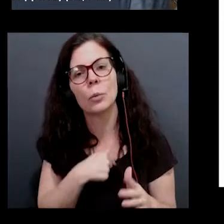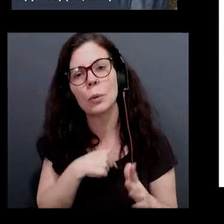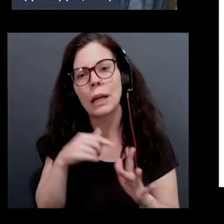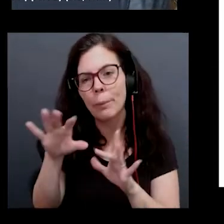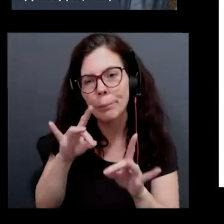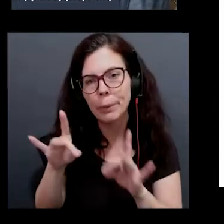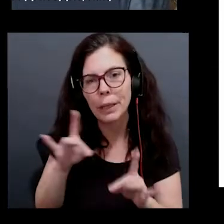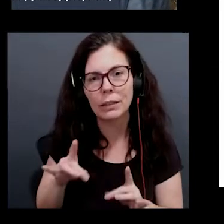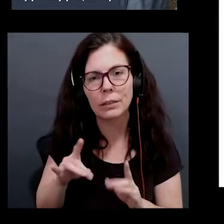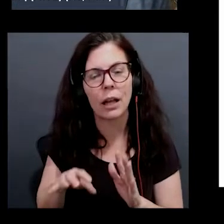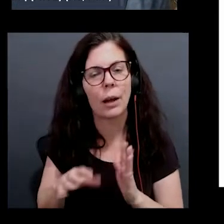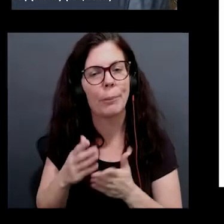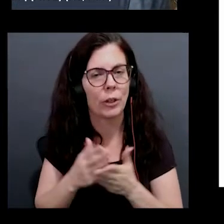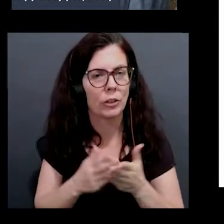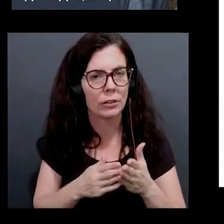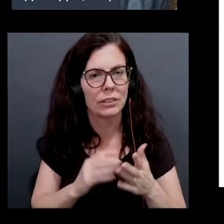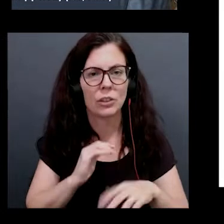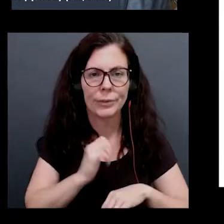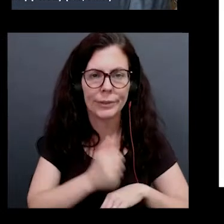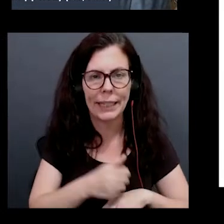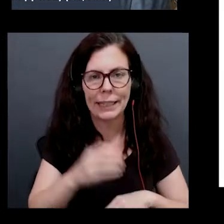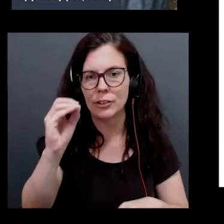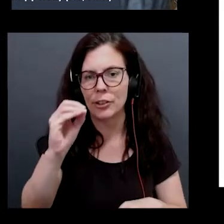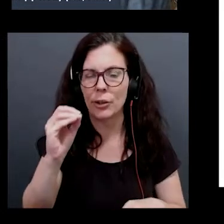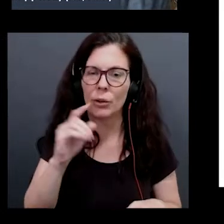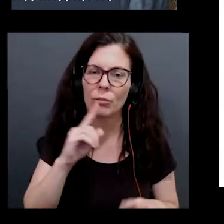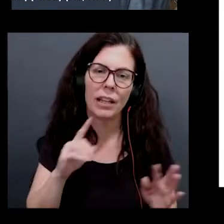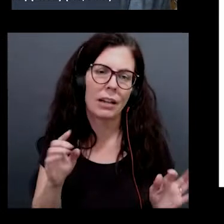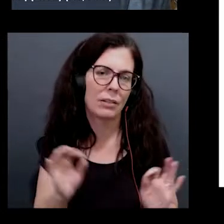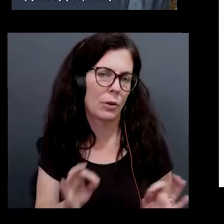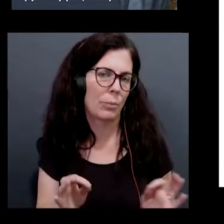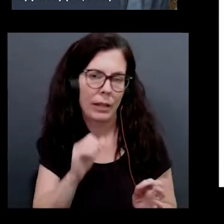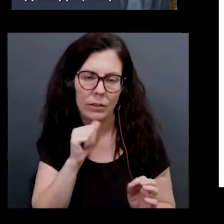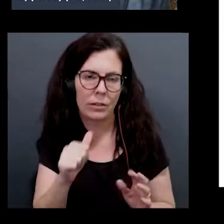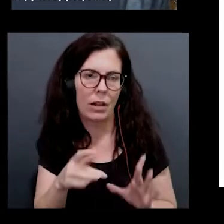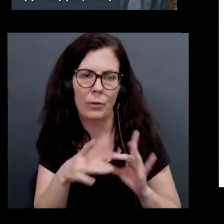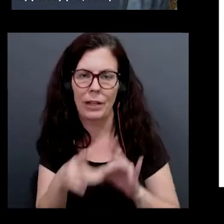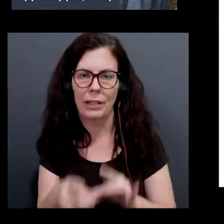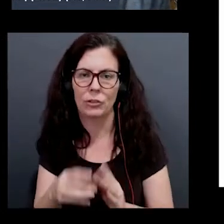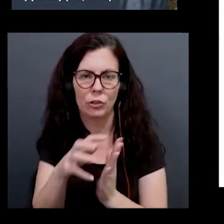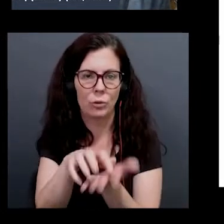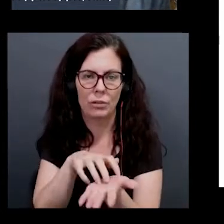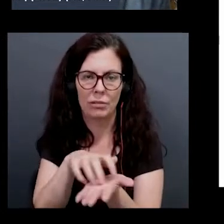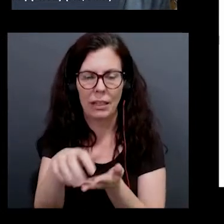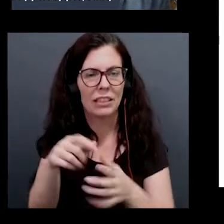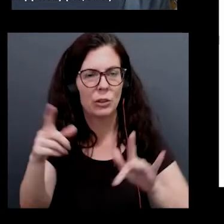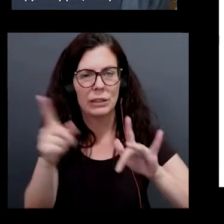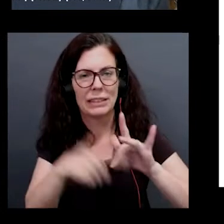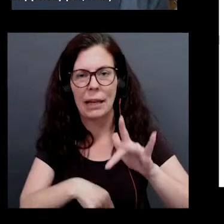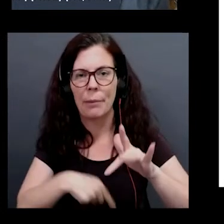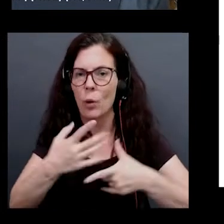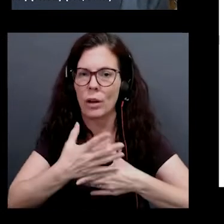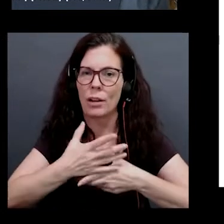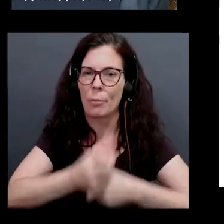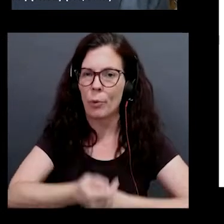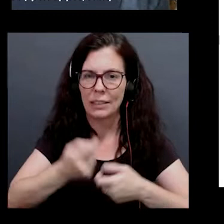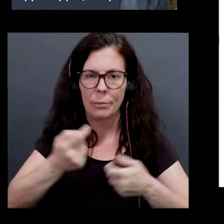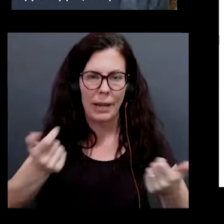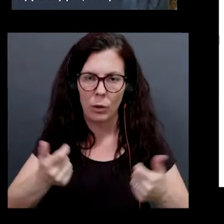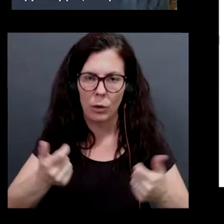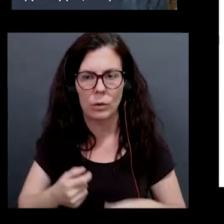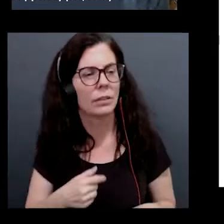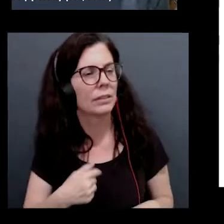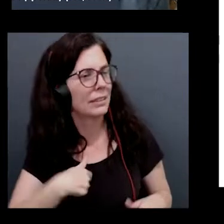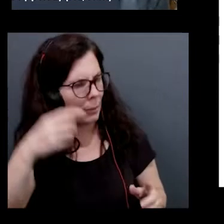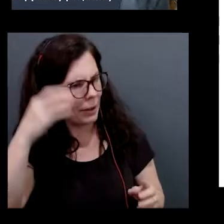them, set them to 0. They don't matter as part of the calculation. You can just skip them or compress them out. The way that I've been thinking about it, and